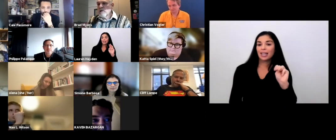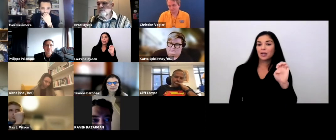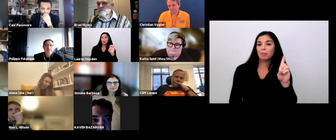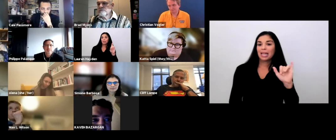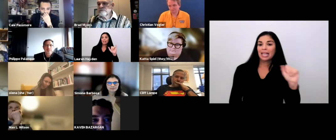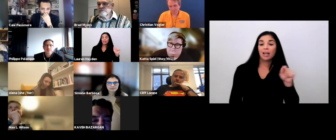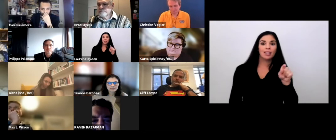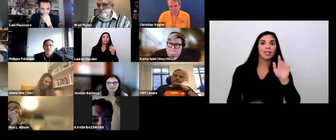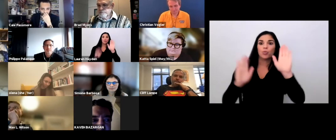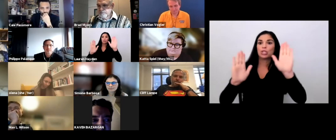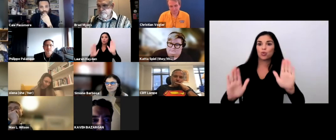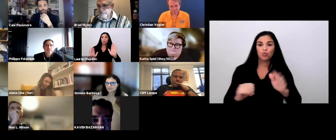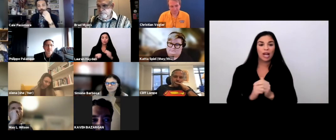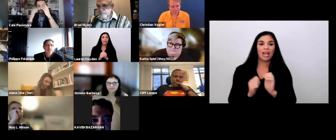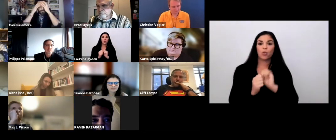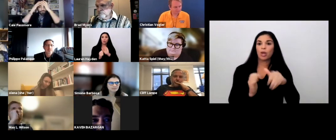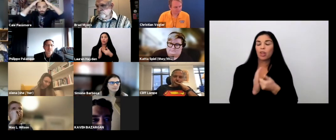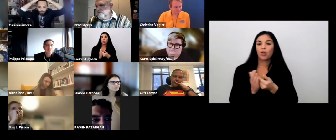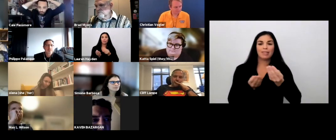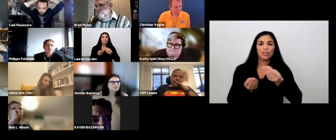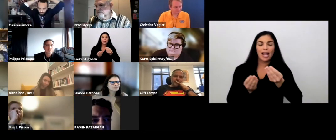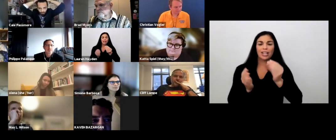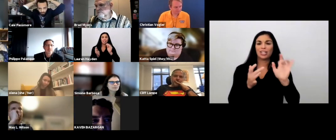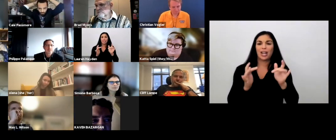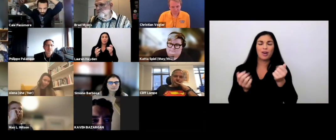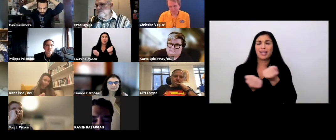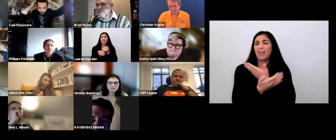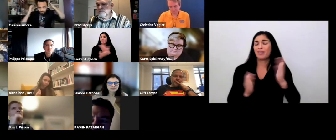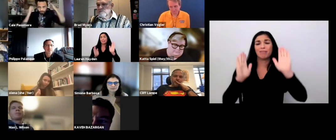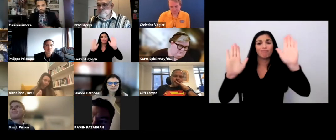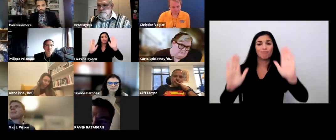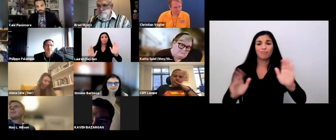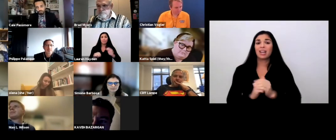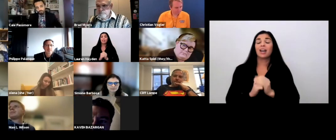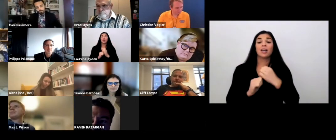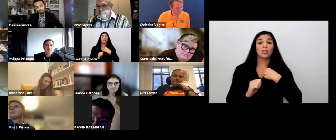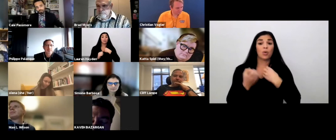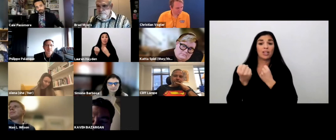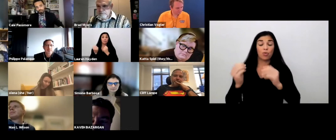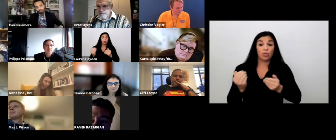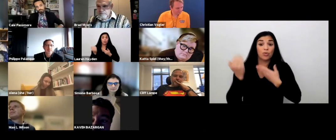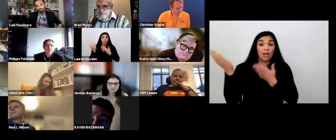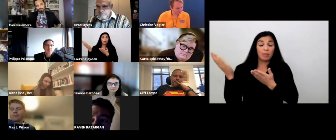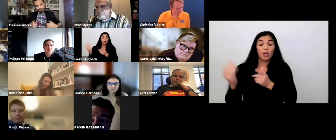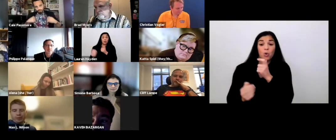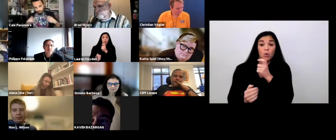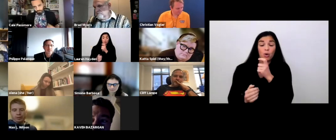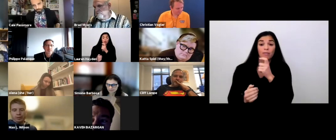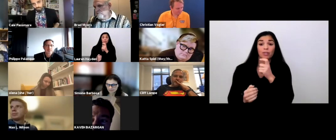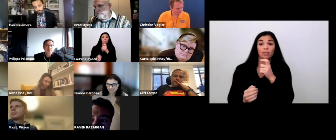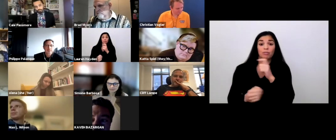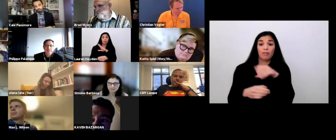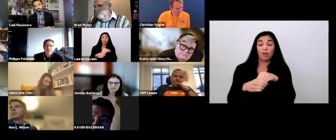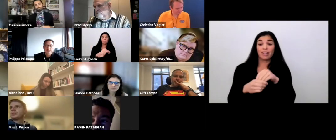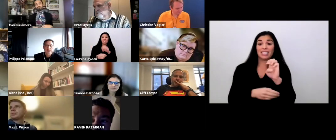in terms of interaction and networking, everything. I would strongly recommend that whoever is in the executive committee would